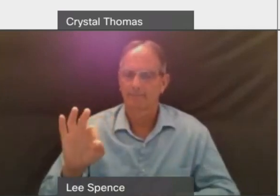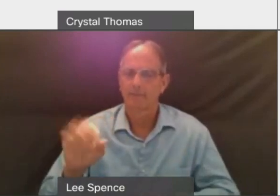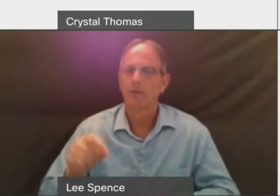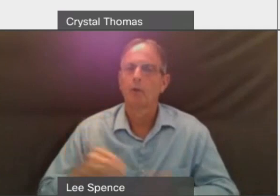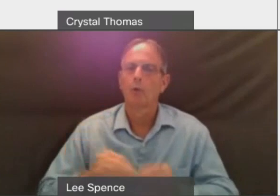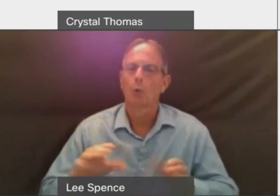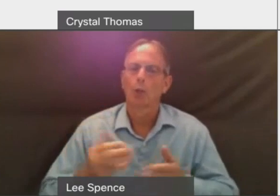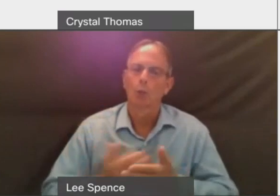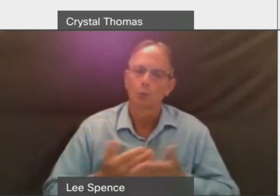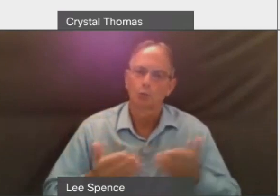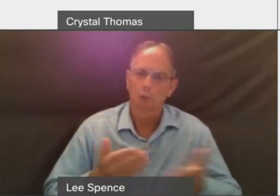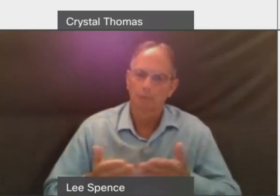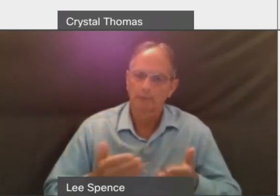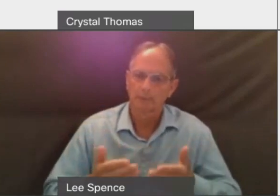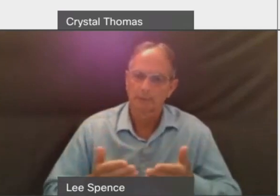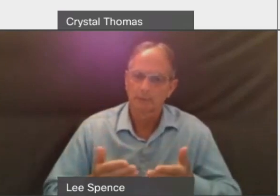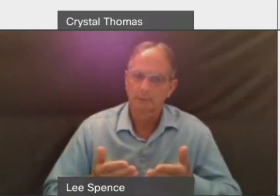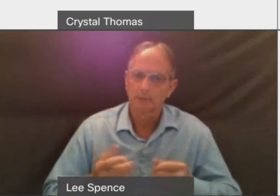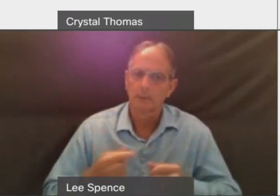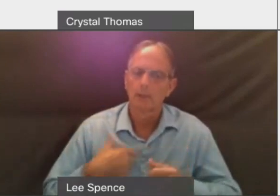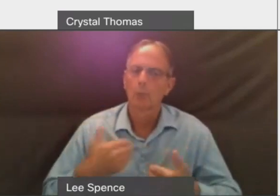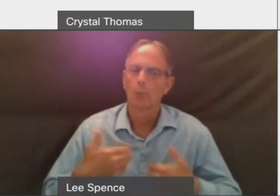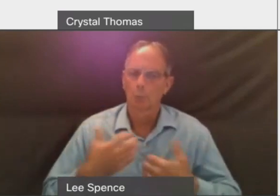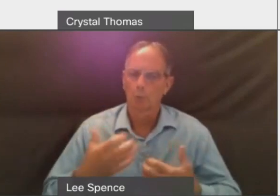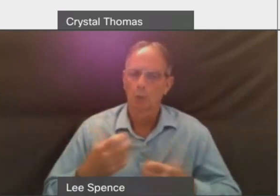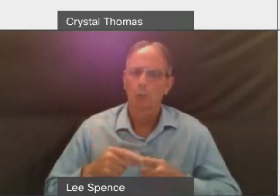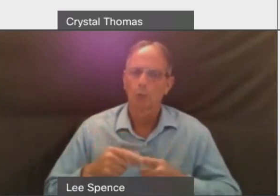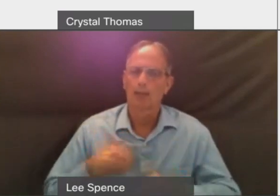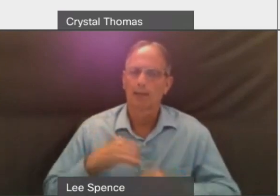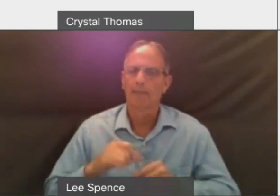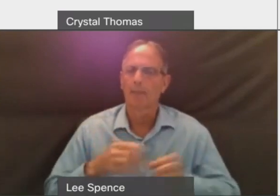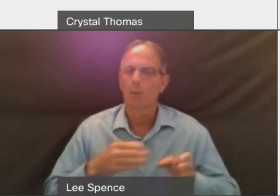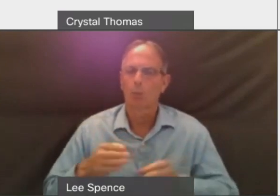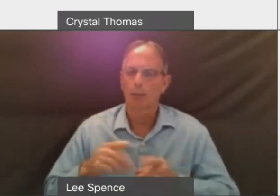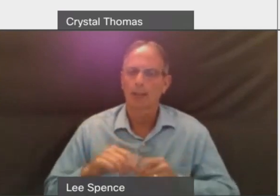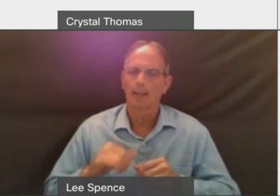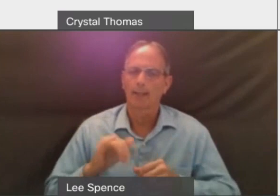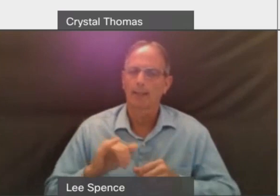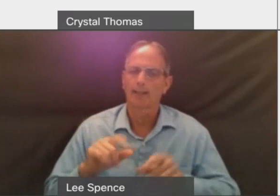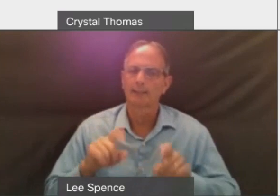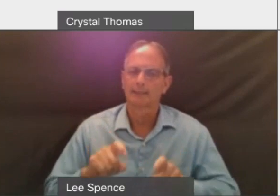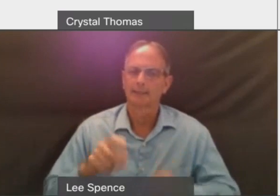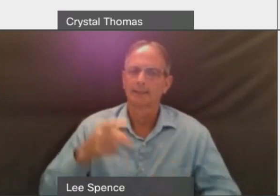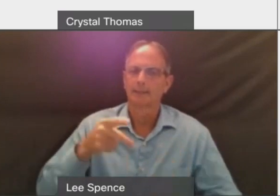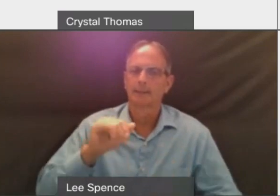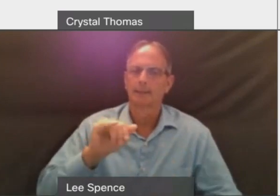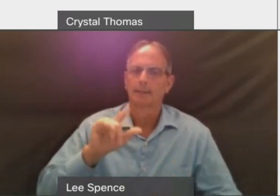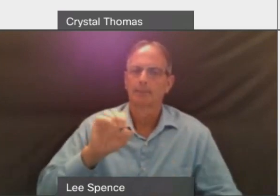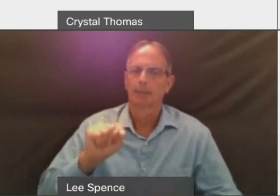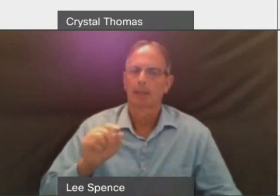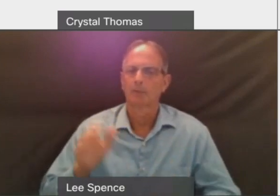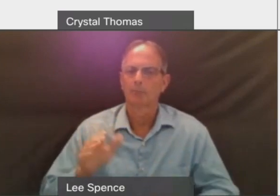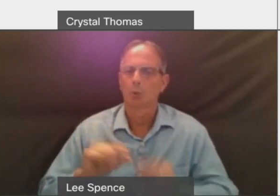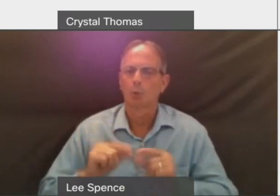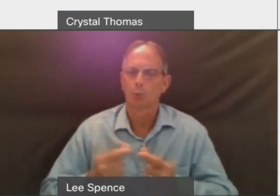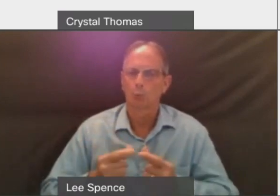a new service, we want to have it done in a way that's sort of a pilot, that's a smaller group, that we would